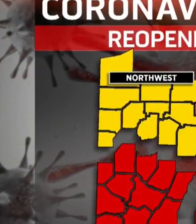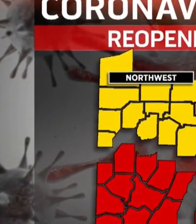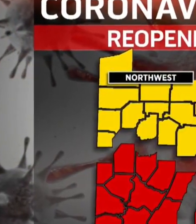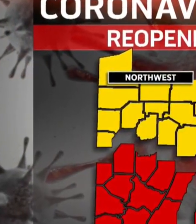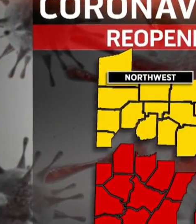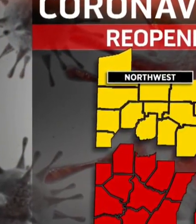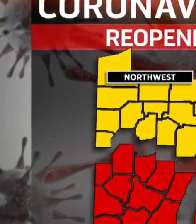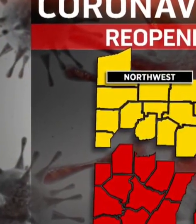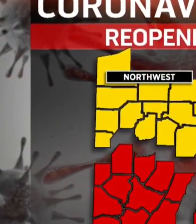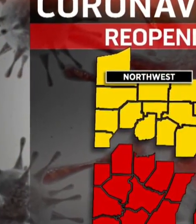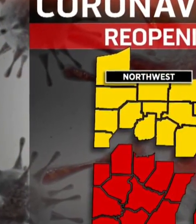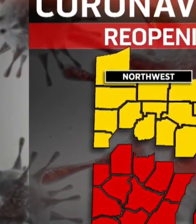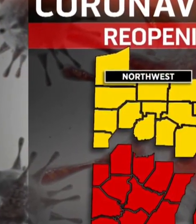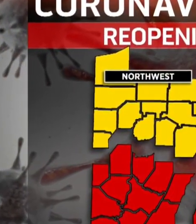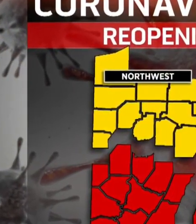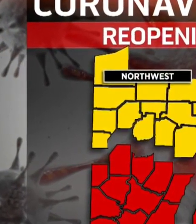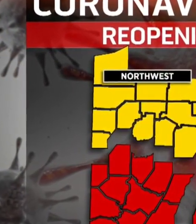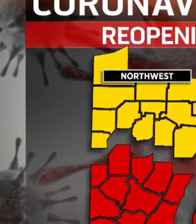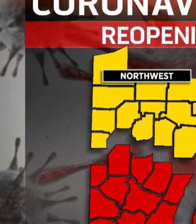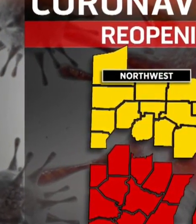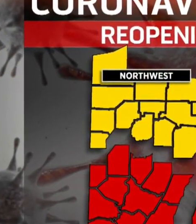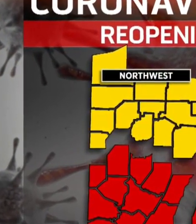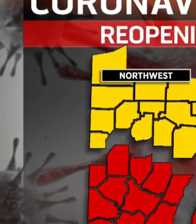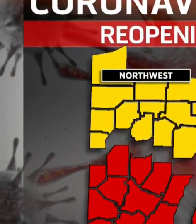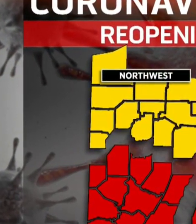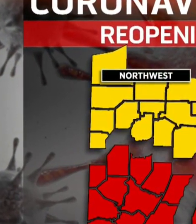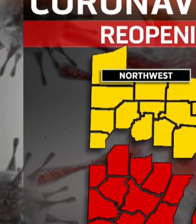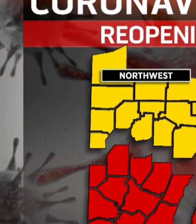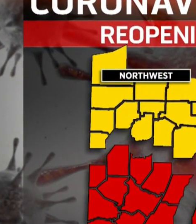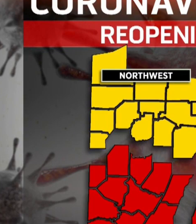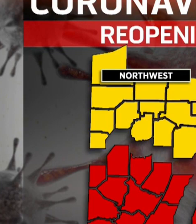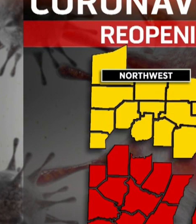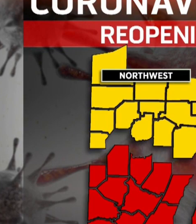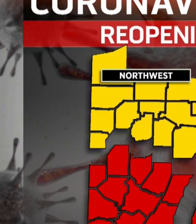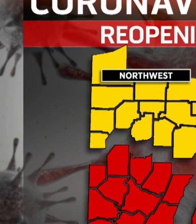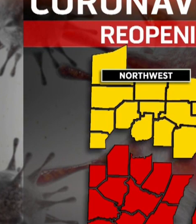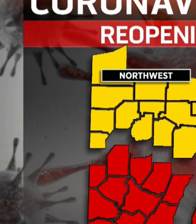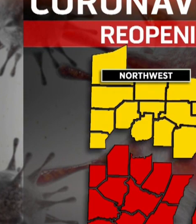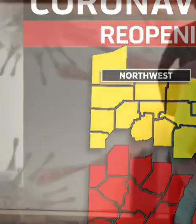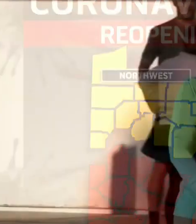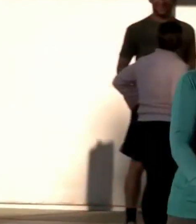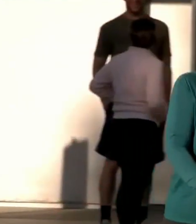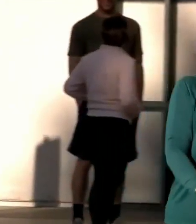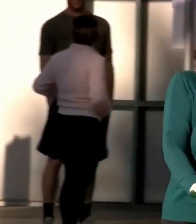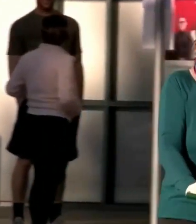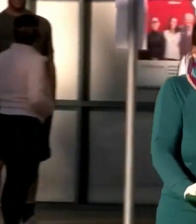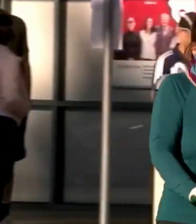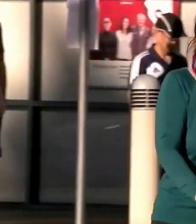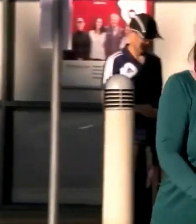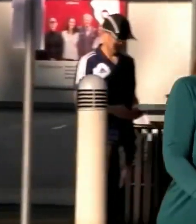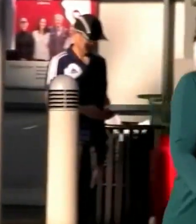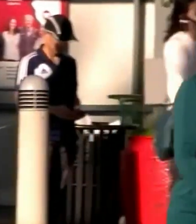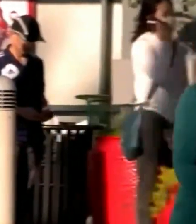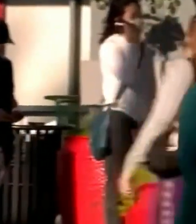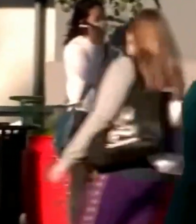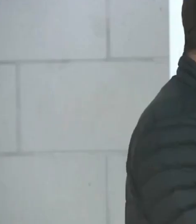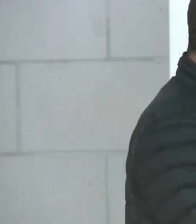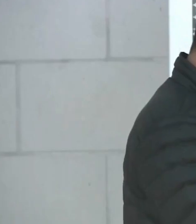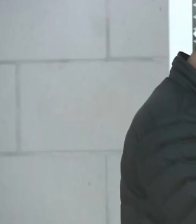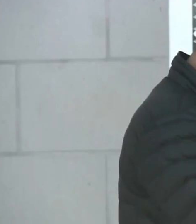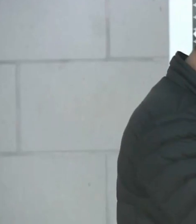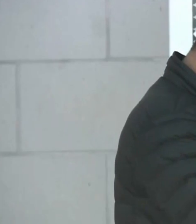wave starts tomorrow. 24 counties in the rural north shift from red to yellow. The health department acknowledging that the state